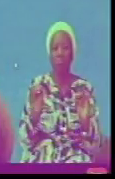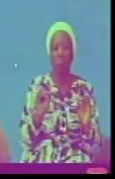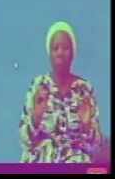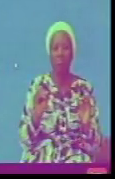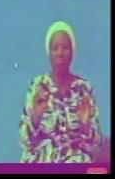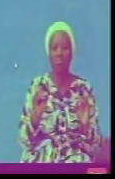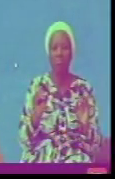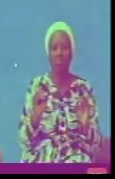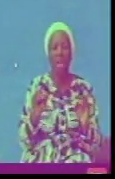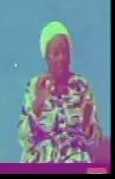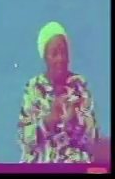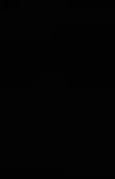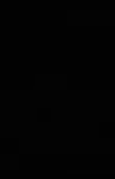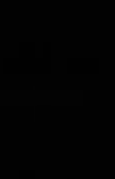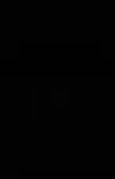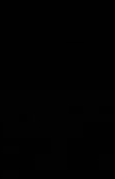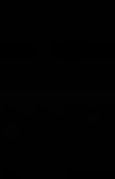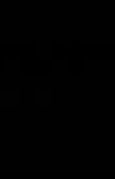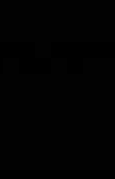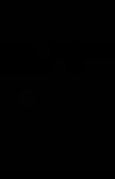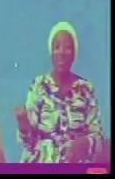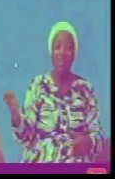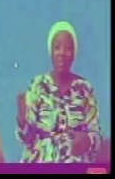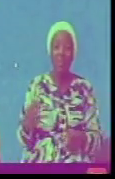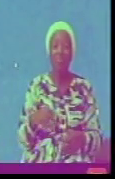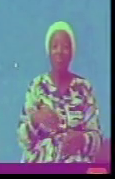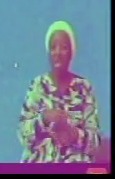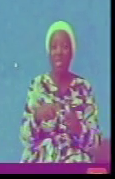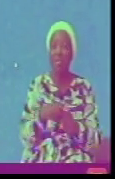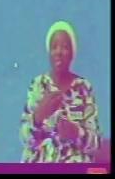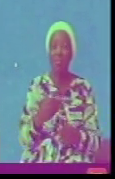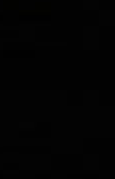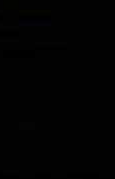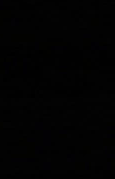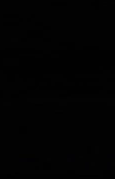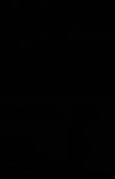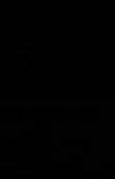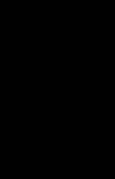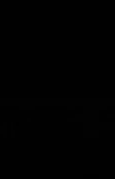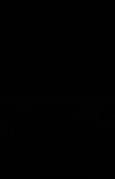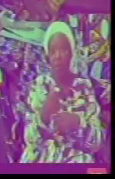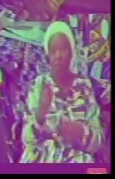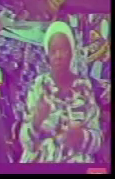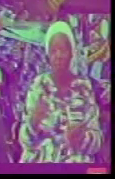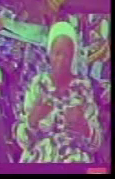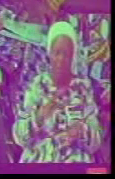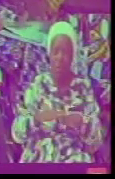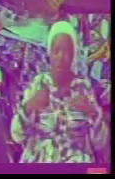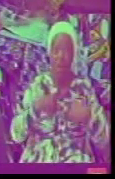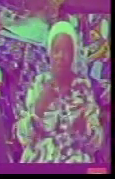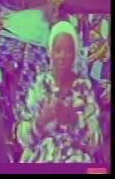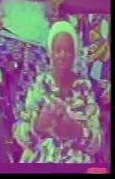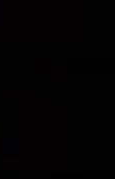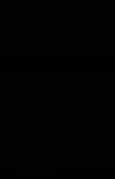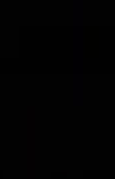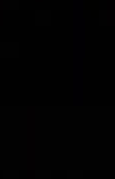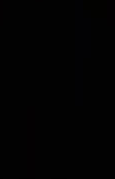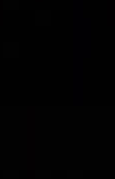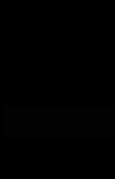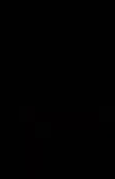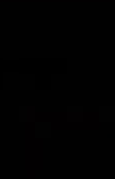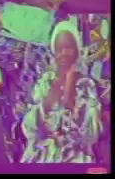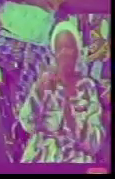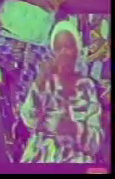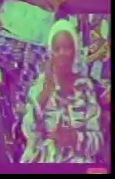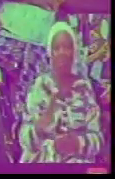of God. I'm dying, that's the will of God. I'm penniless, that's the will of God. I'm poor, that's the will of God, and I